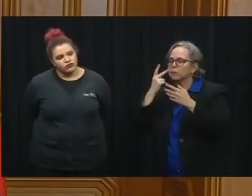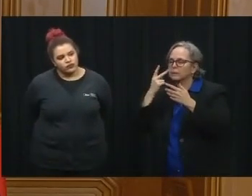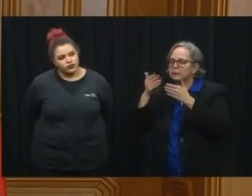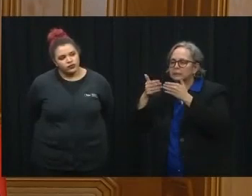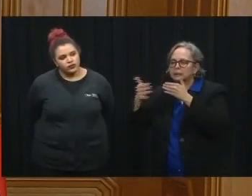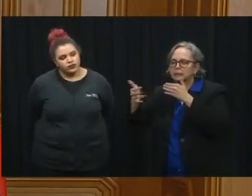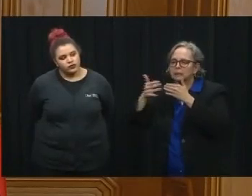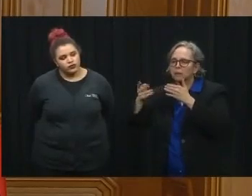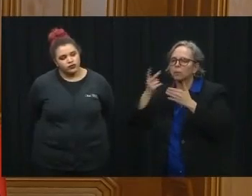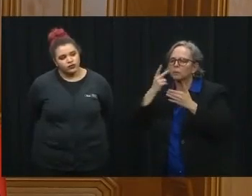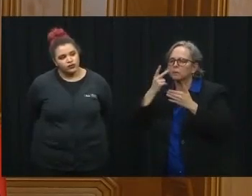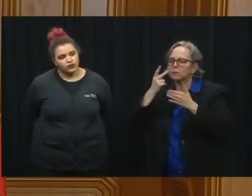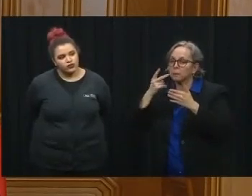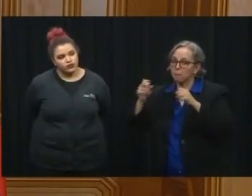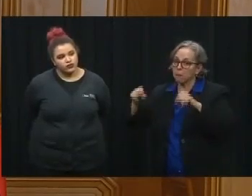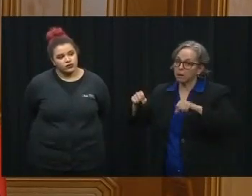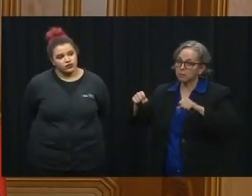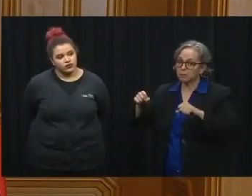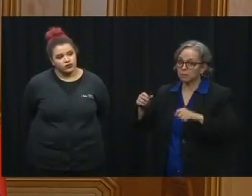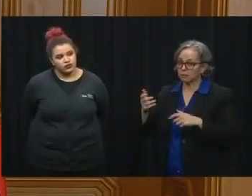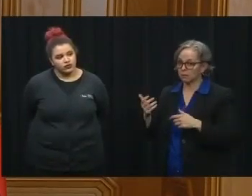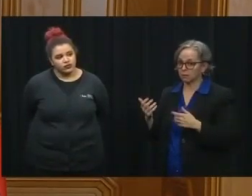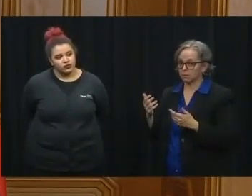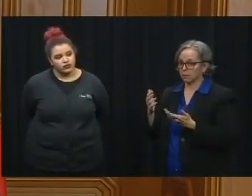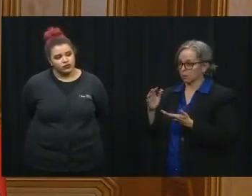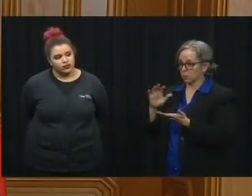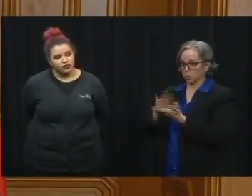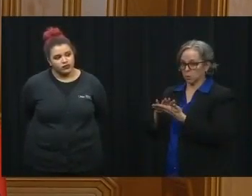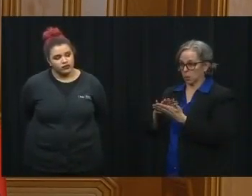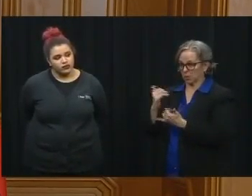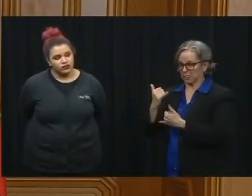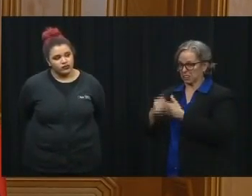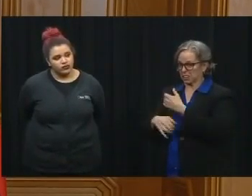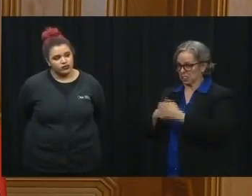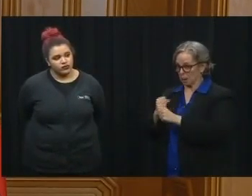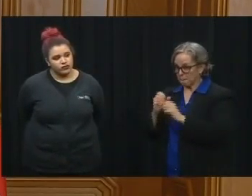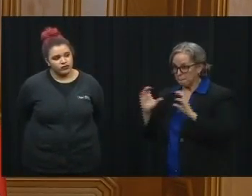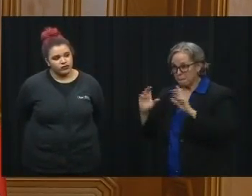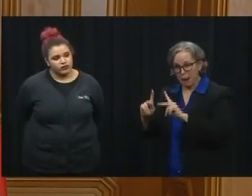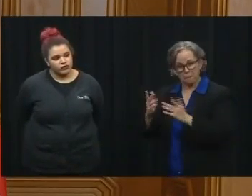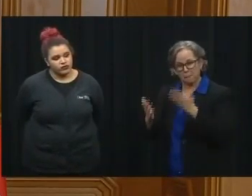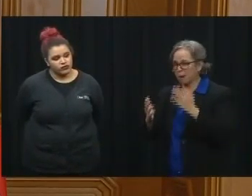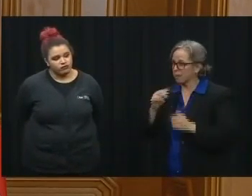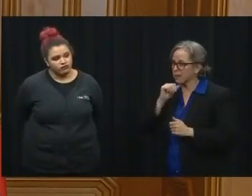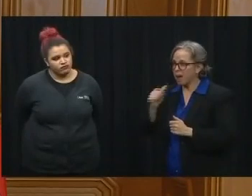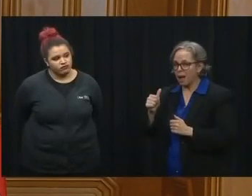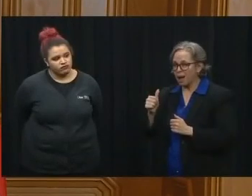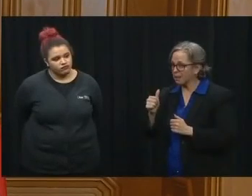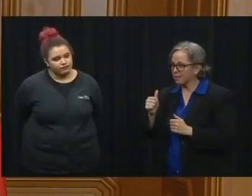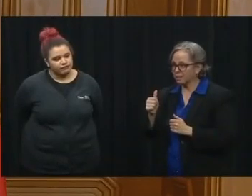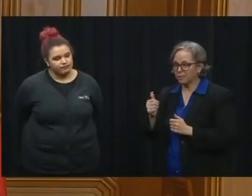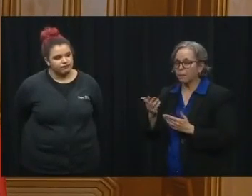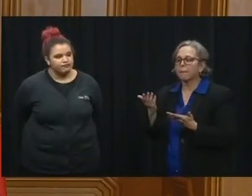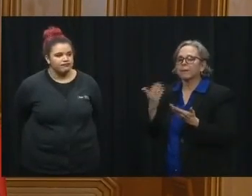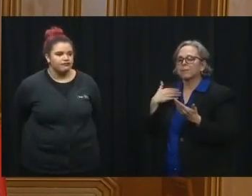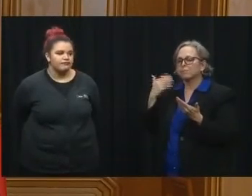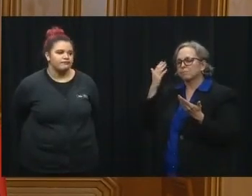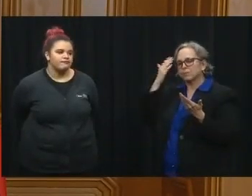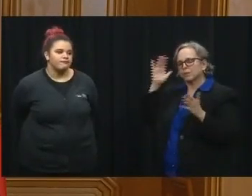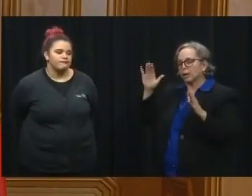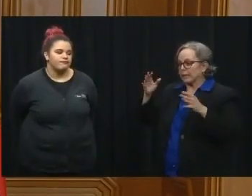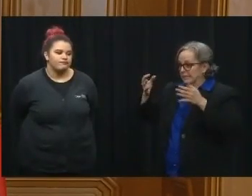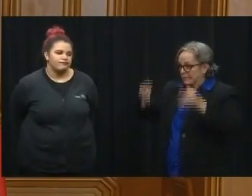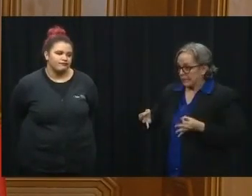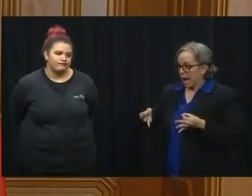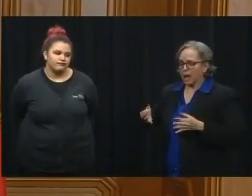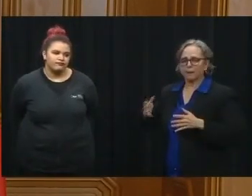this academic year? Absolutely. But I don't think we're at the point where we can make that determination. The legislature,